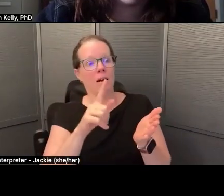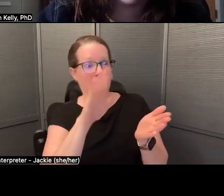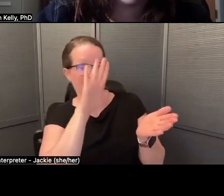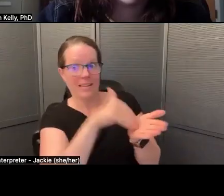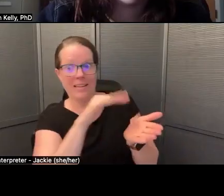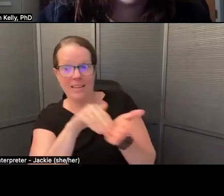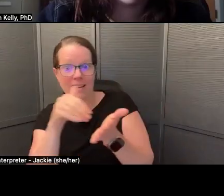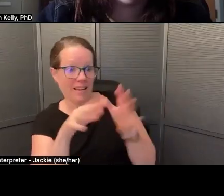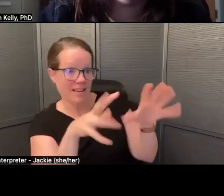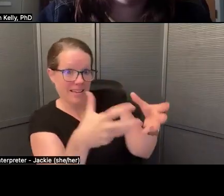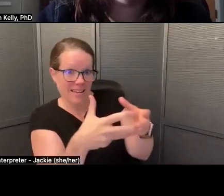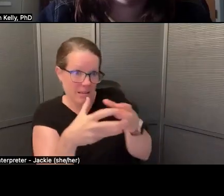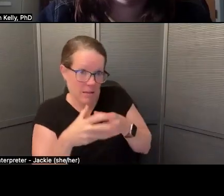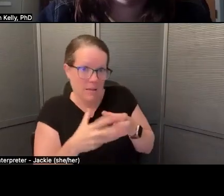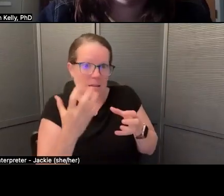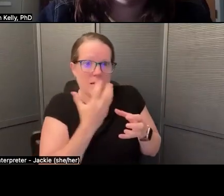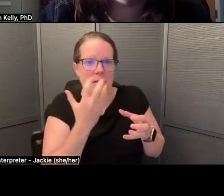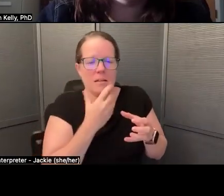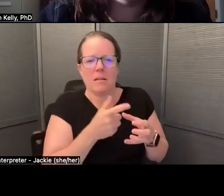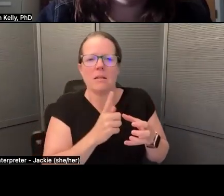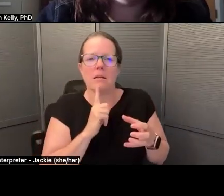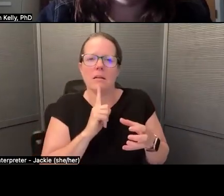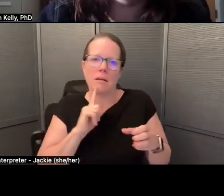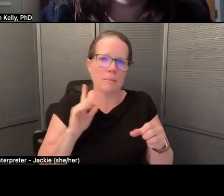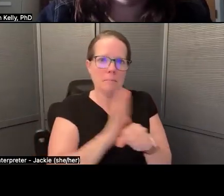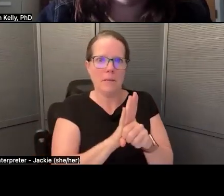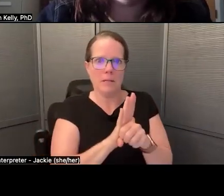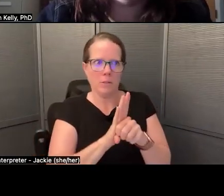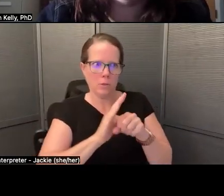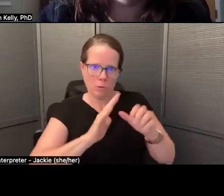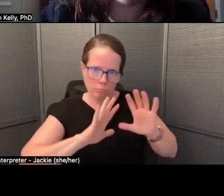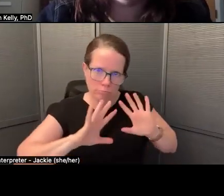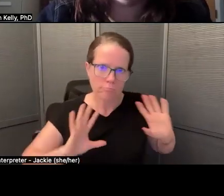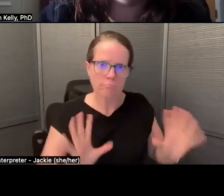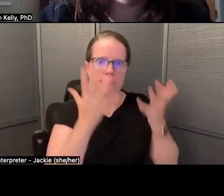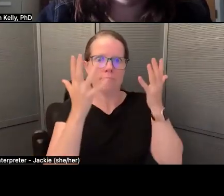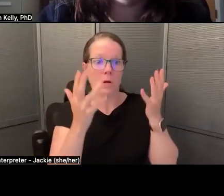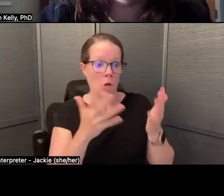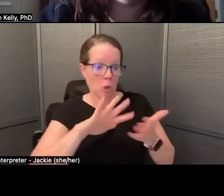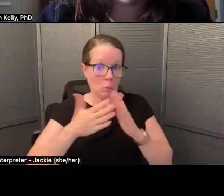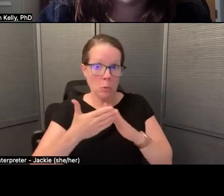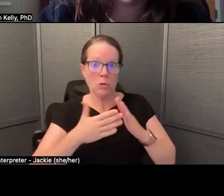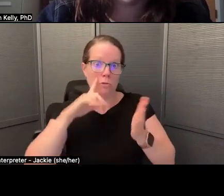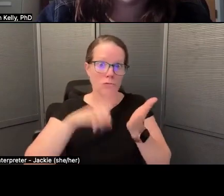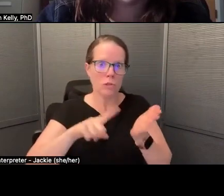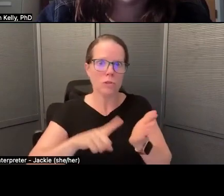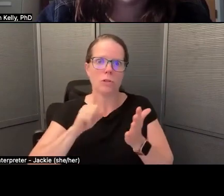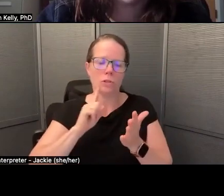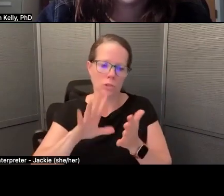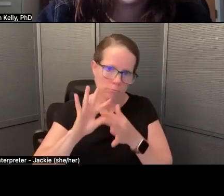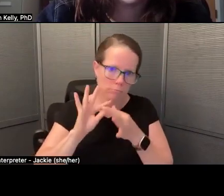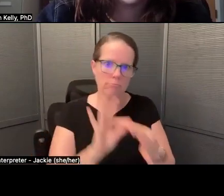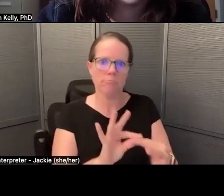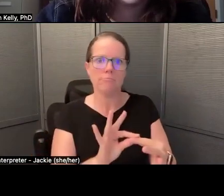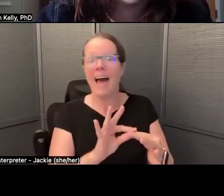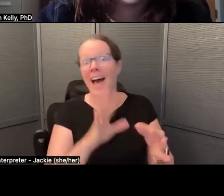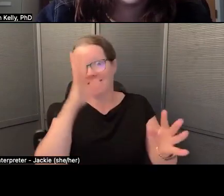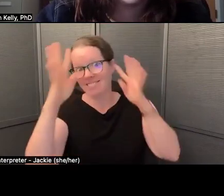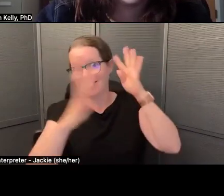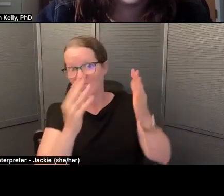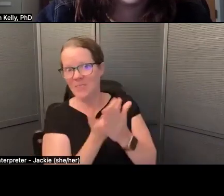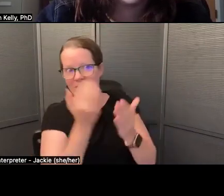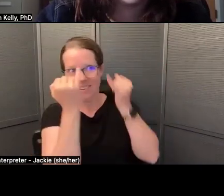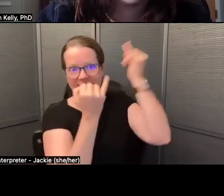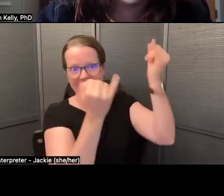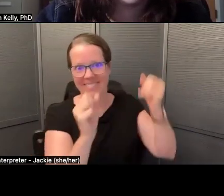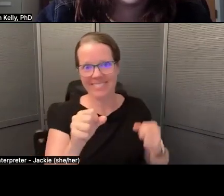shared commitment to advancing community-based research and innovation. Our Mass General Hospital Center of Excellence continues